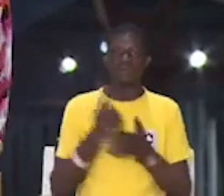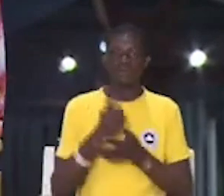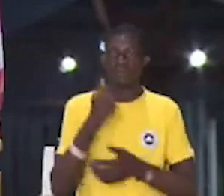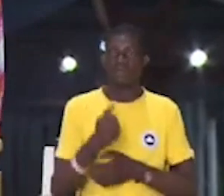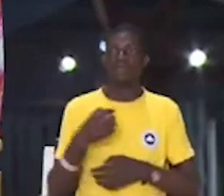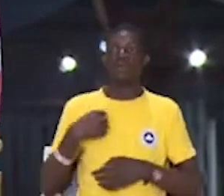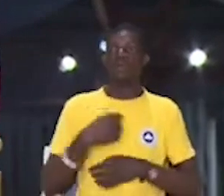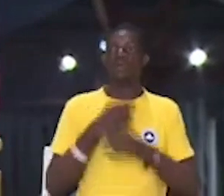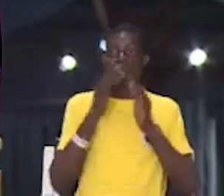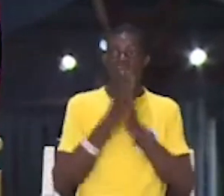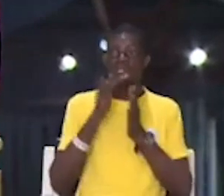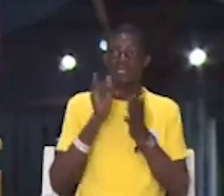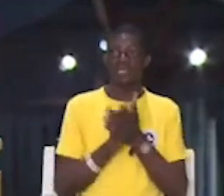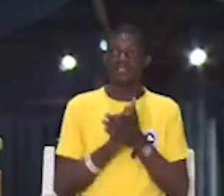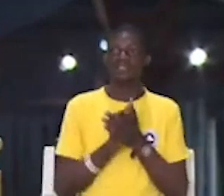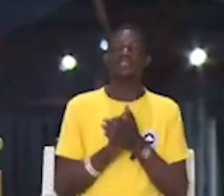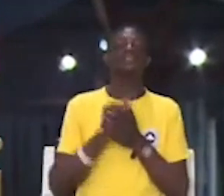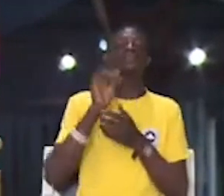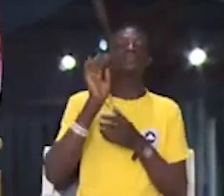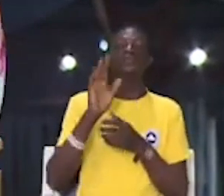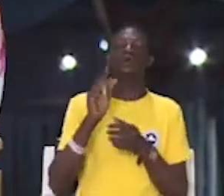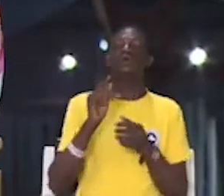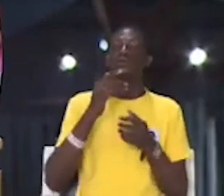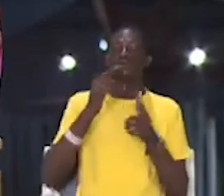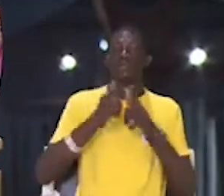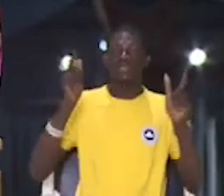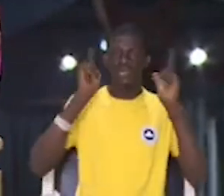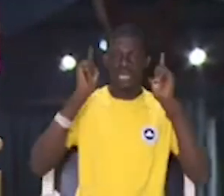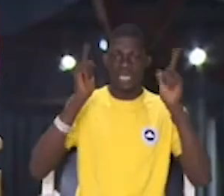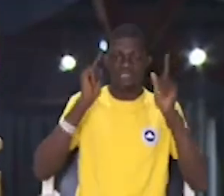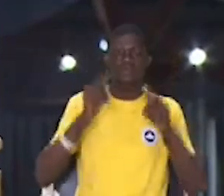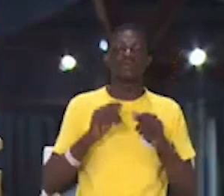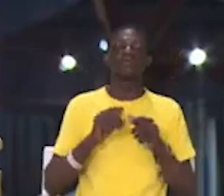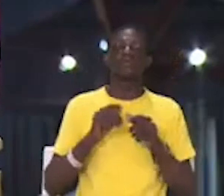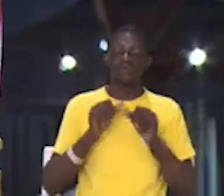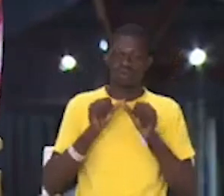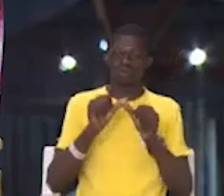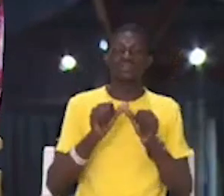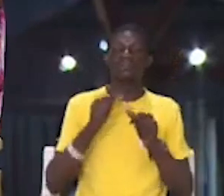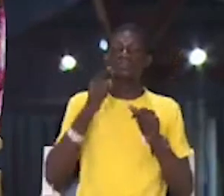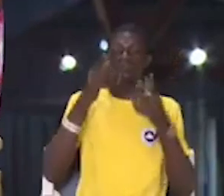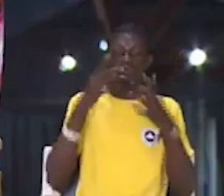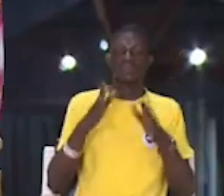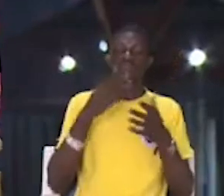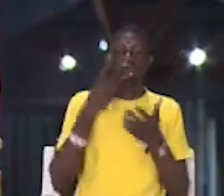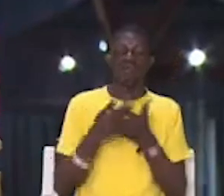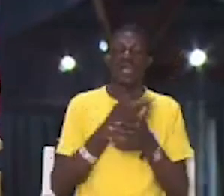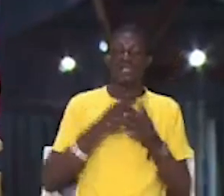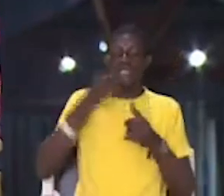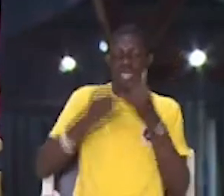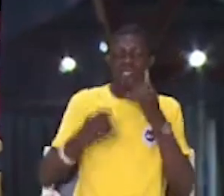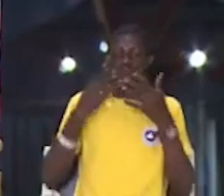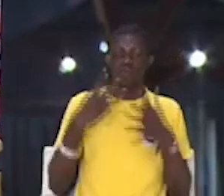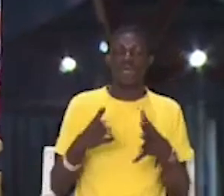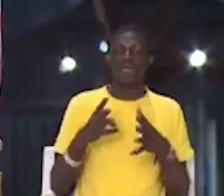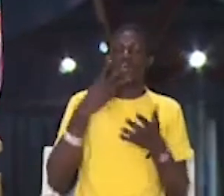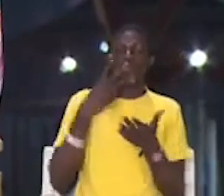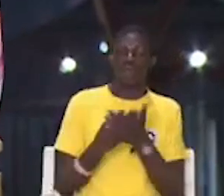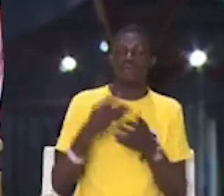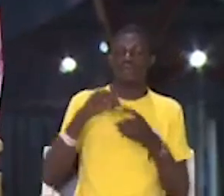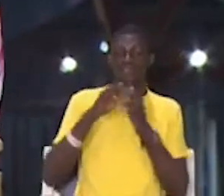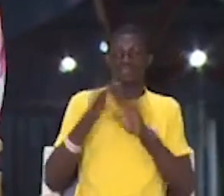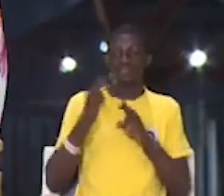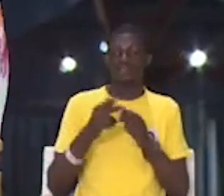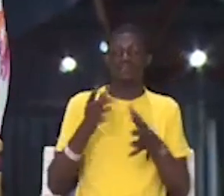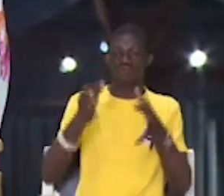We pray that your great legacy will endure, you will finish well, you will end well, and you will receive your eternal crowns